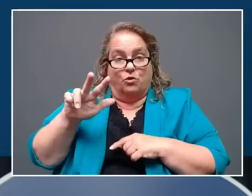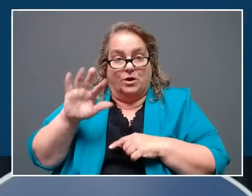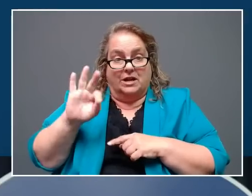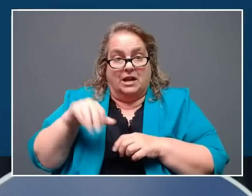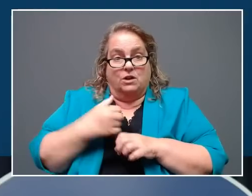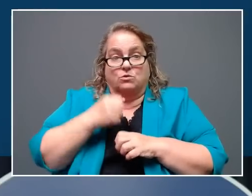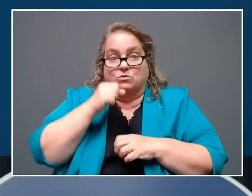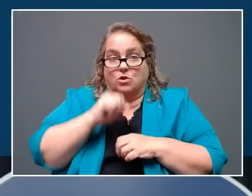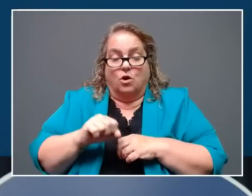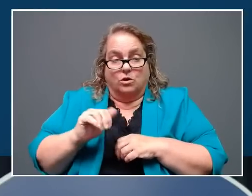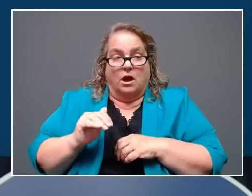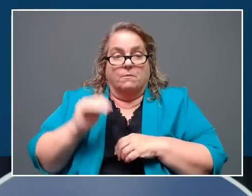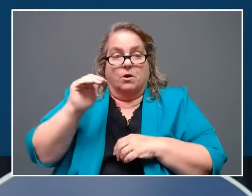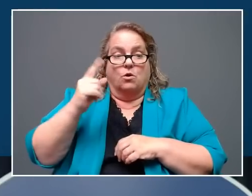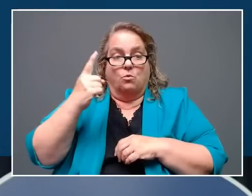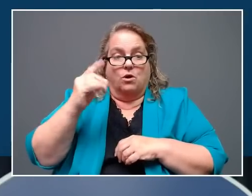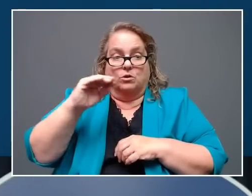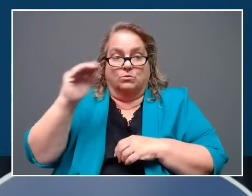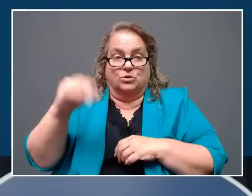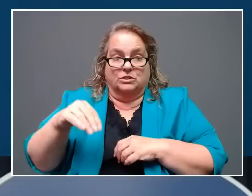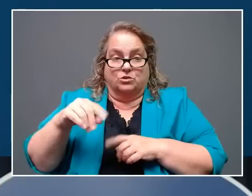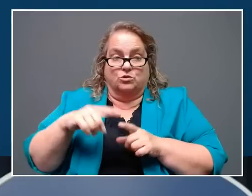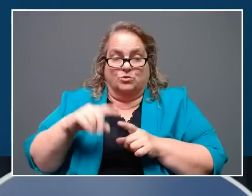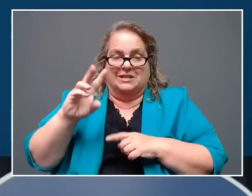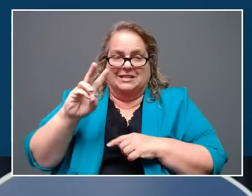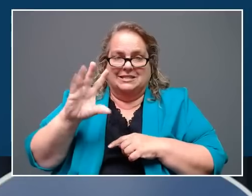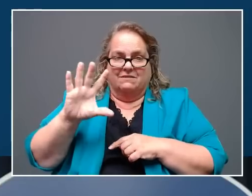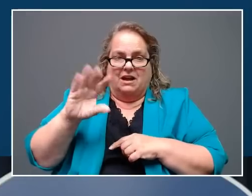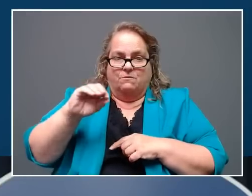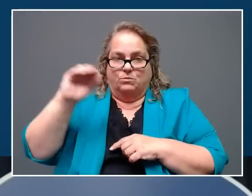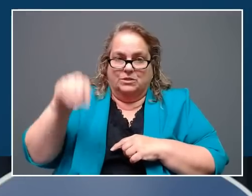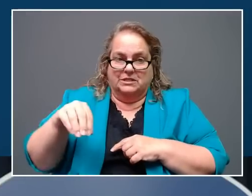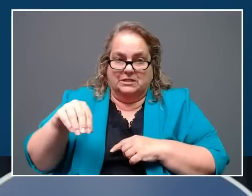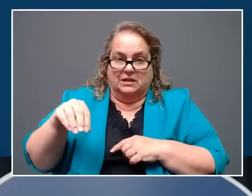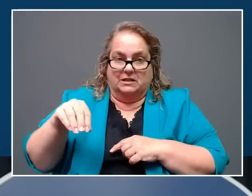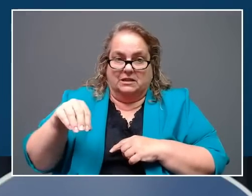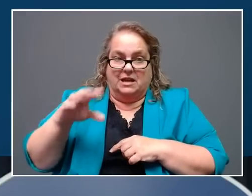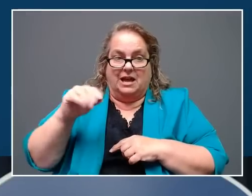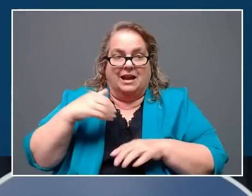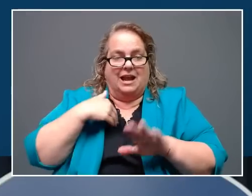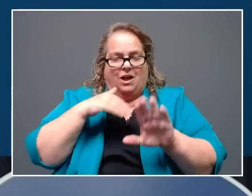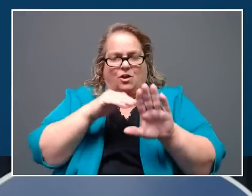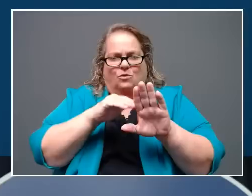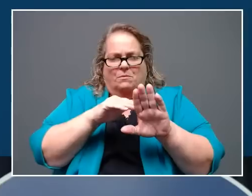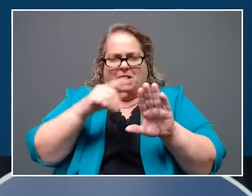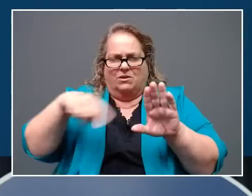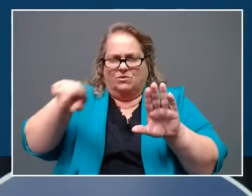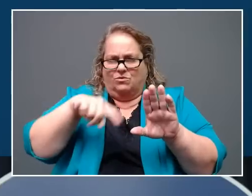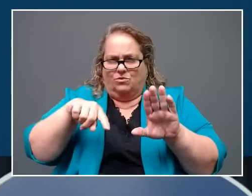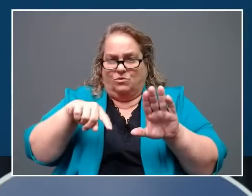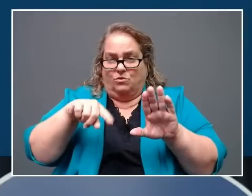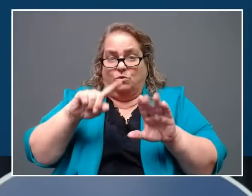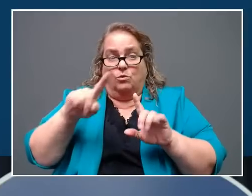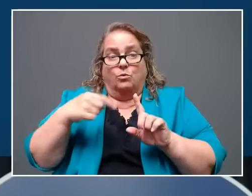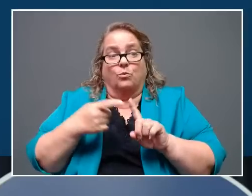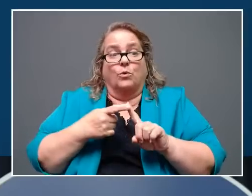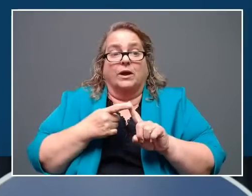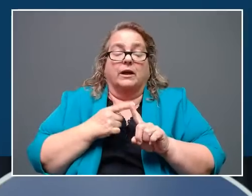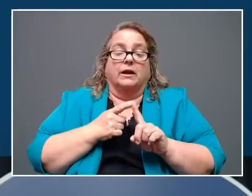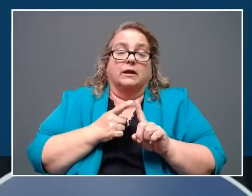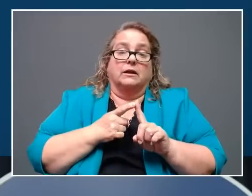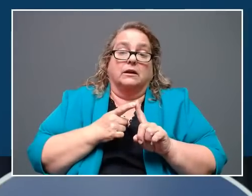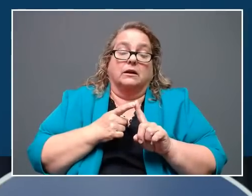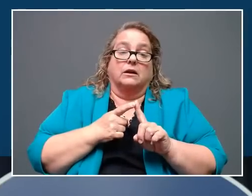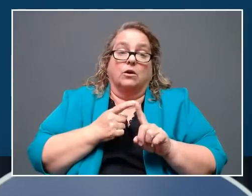1 percentage point now to 65%. And I'd remind everybody out there that when we